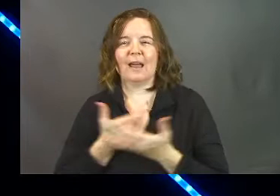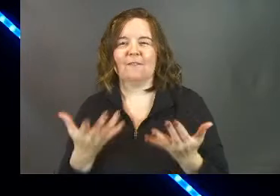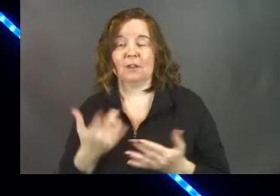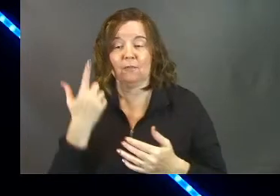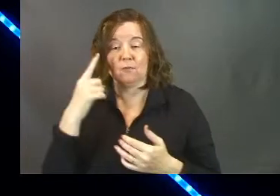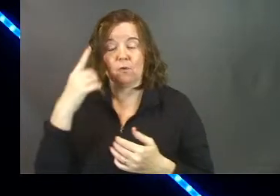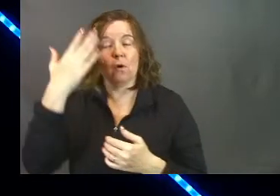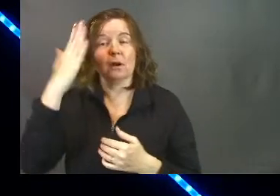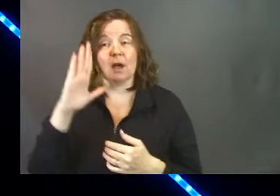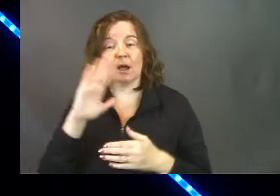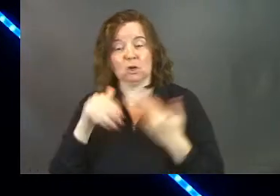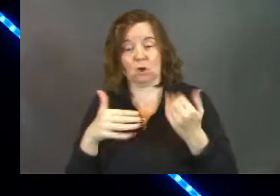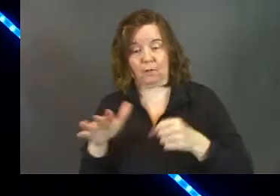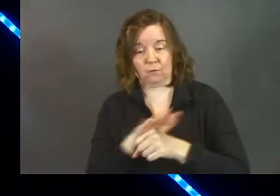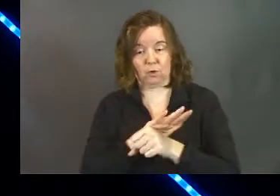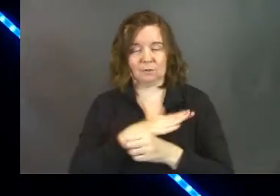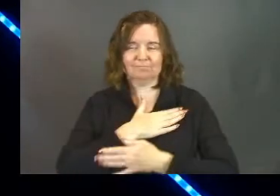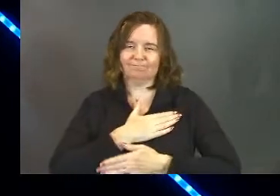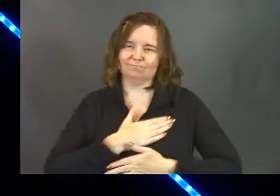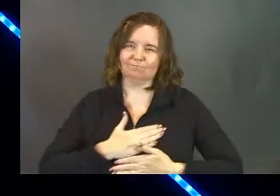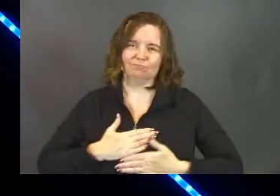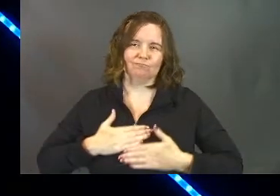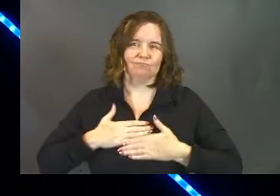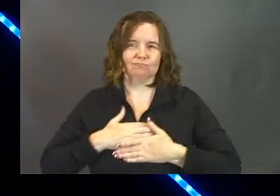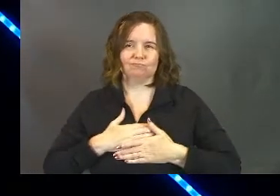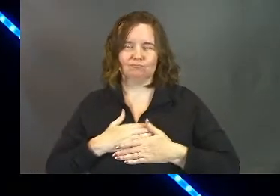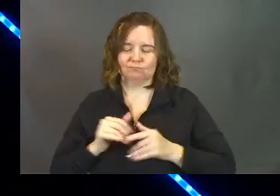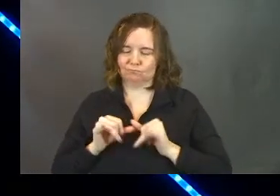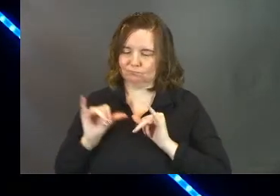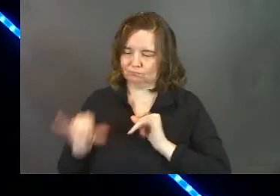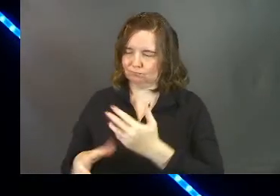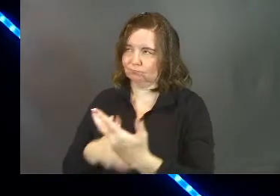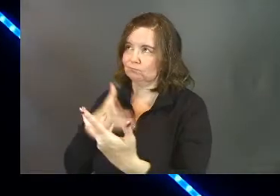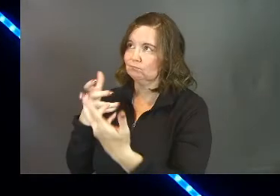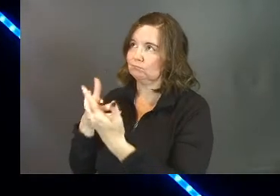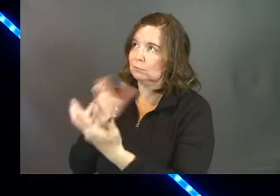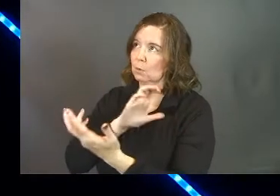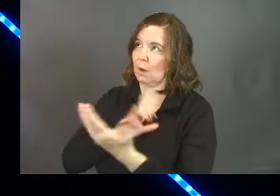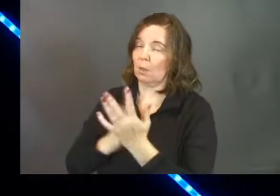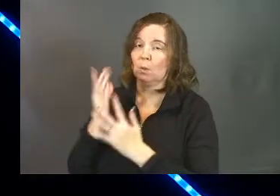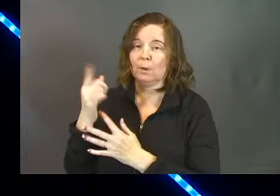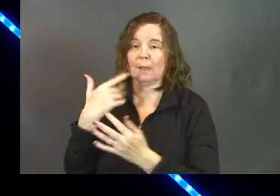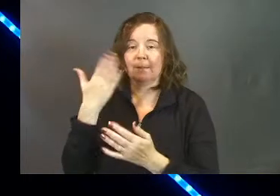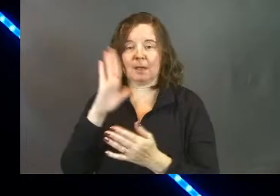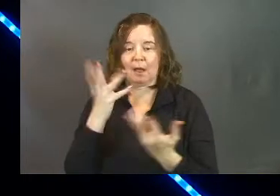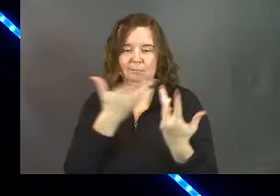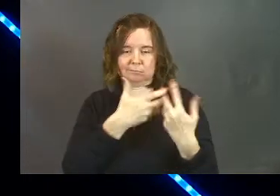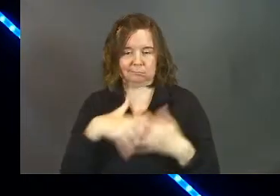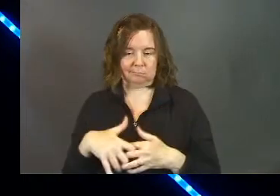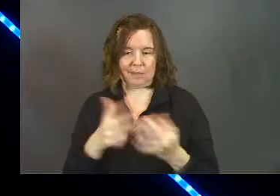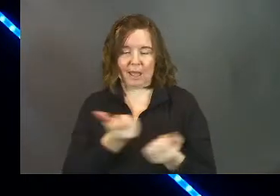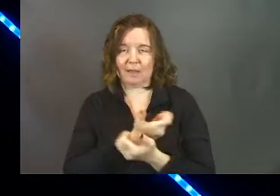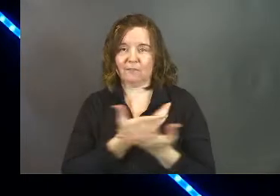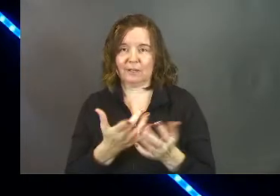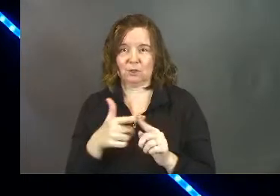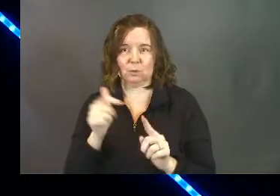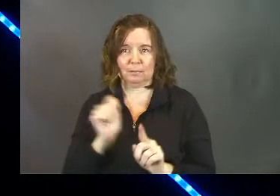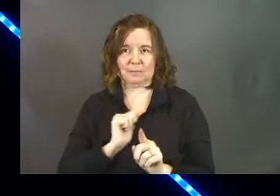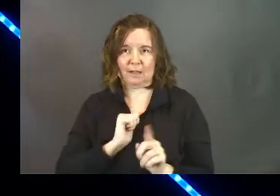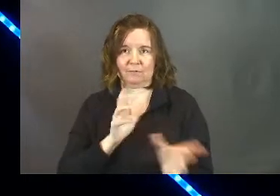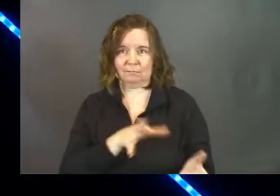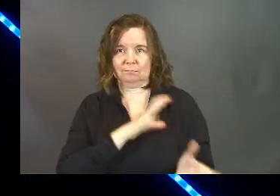for God in all his fullness was pleased to live in Christ, and through him God reconciled everything to